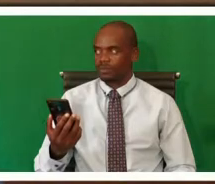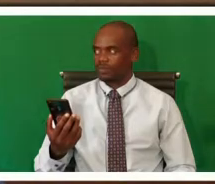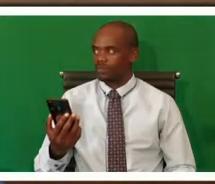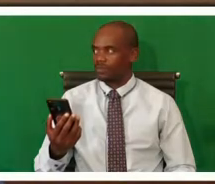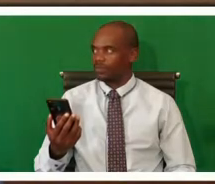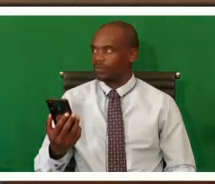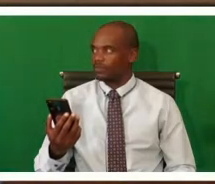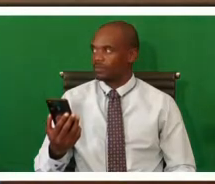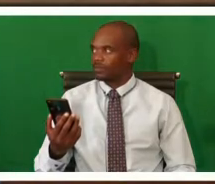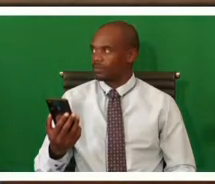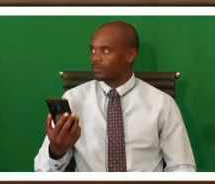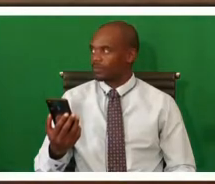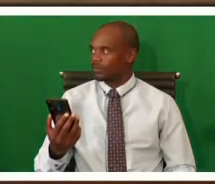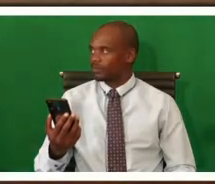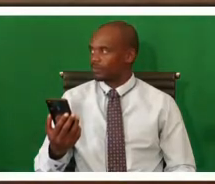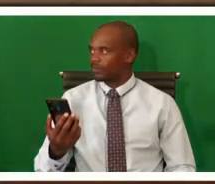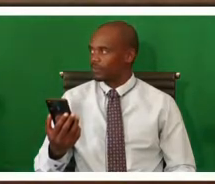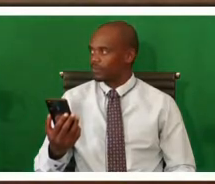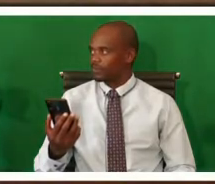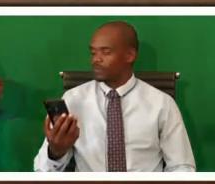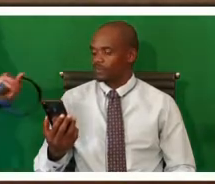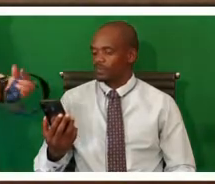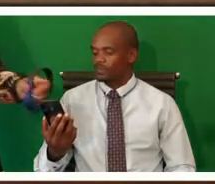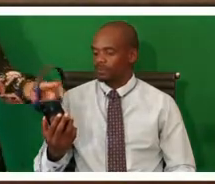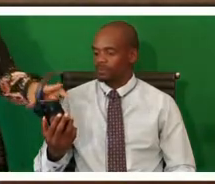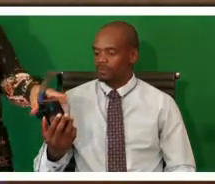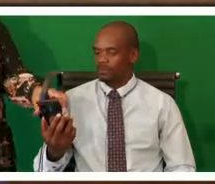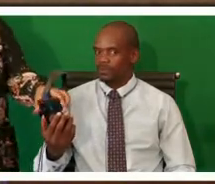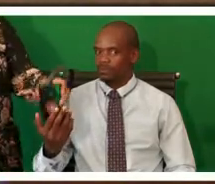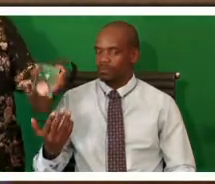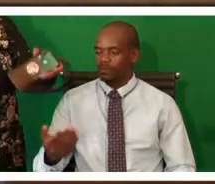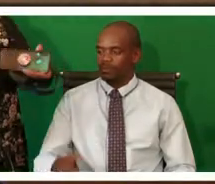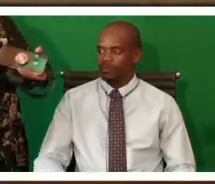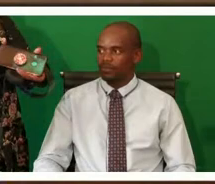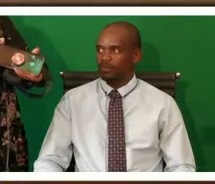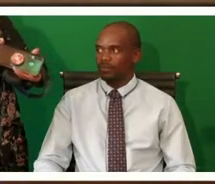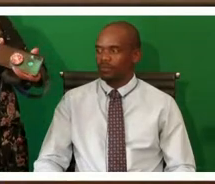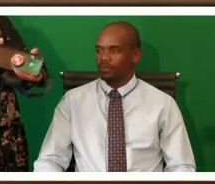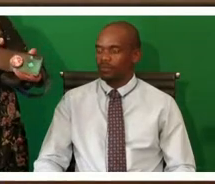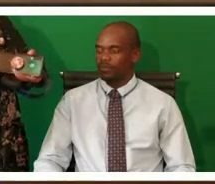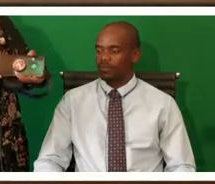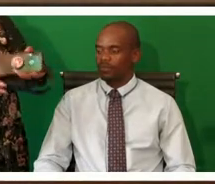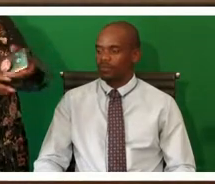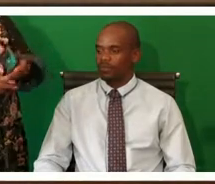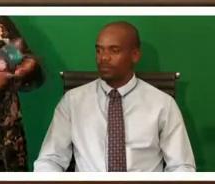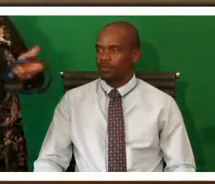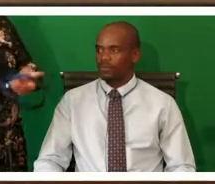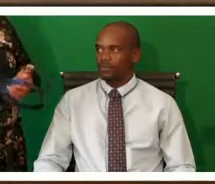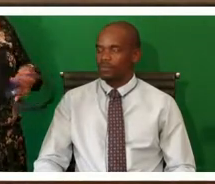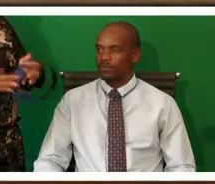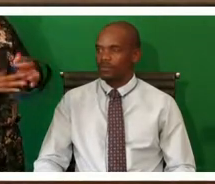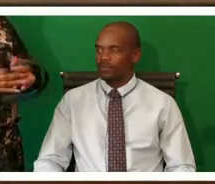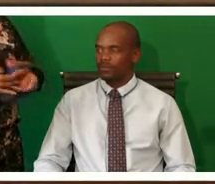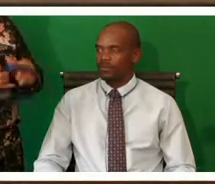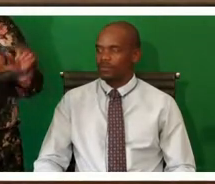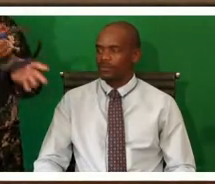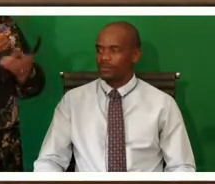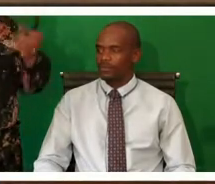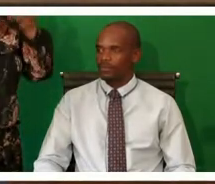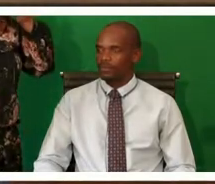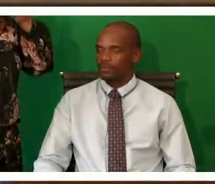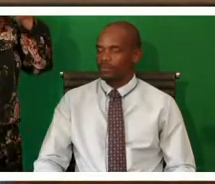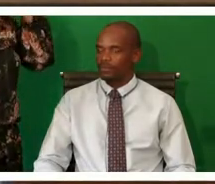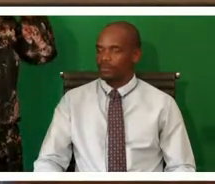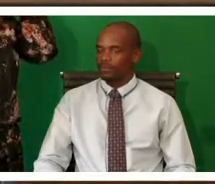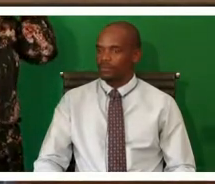Oppermans Access Road, Springfontein, Bellefontein, Retlatswela Pele, Rinseredi, Ntsetsa Pelore, Dibediloke,